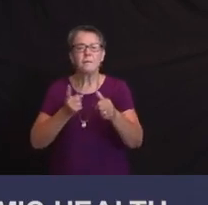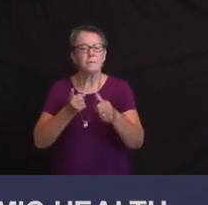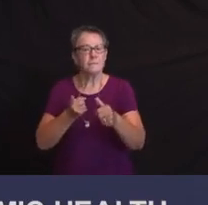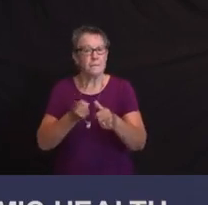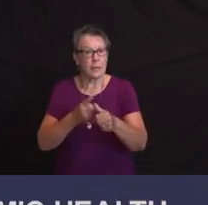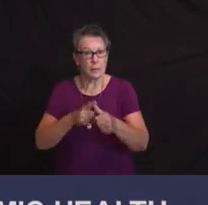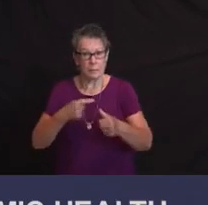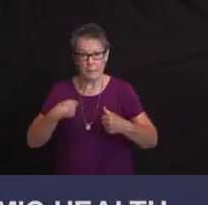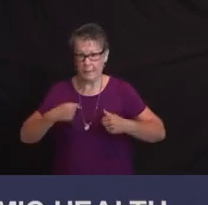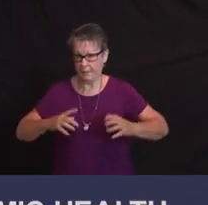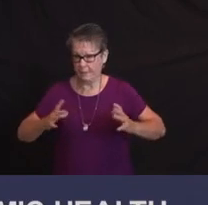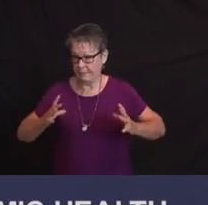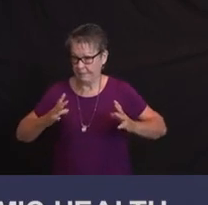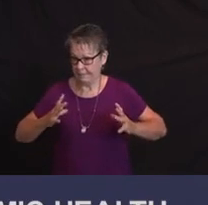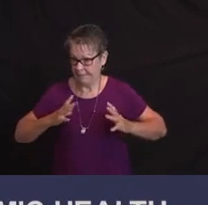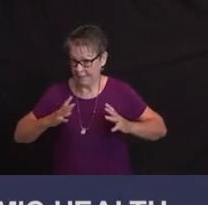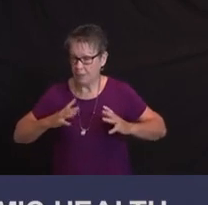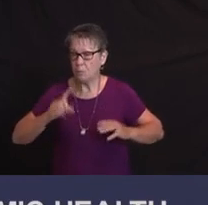Italy.